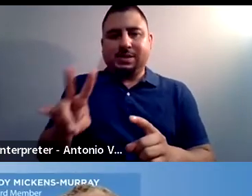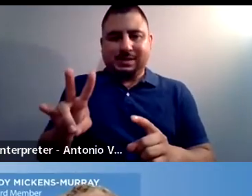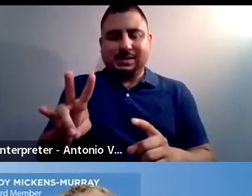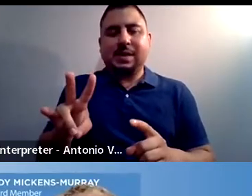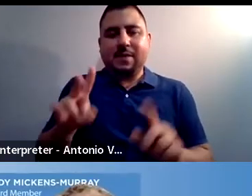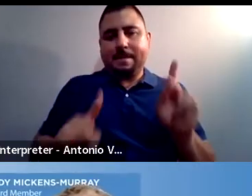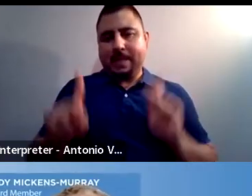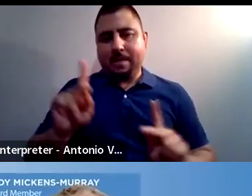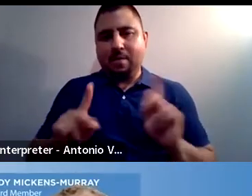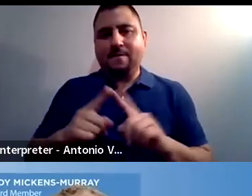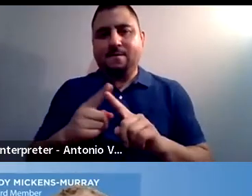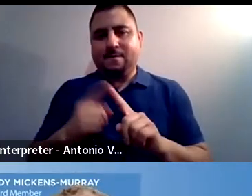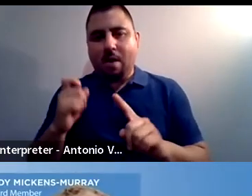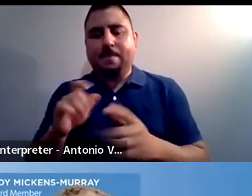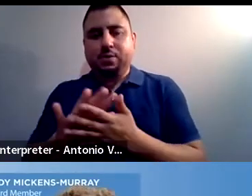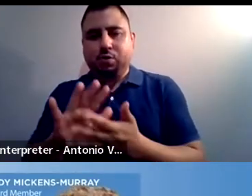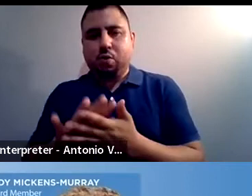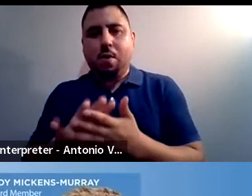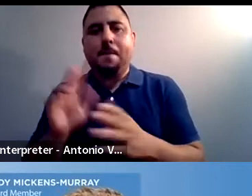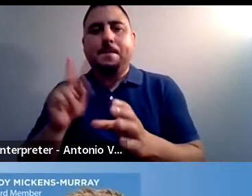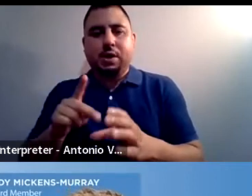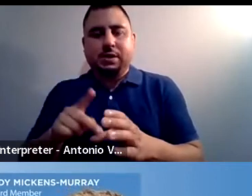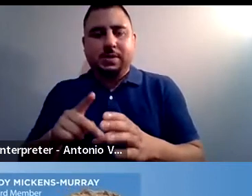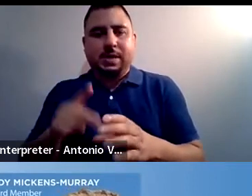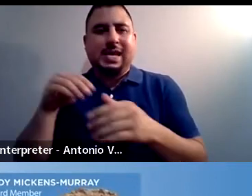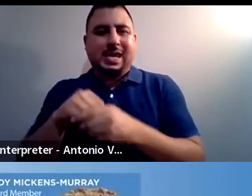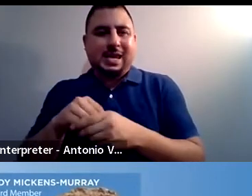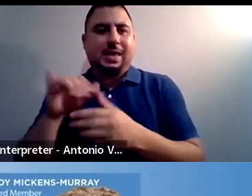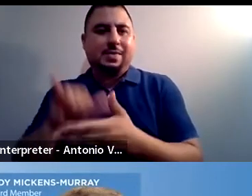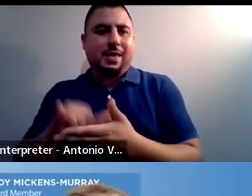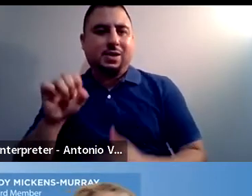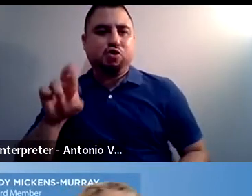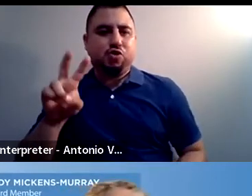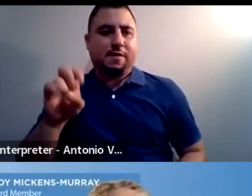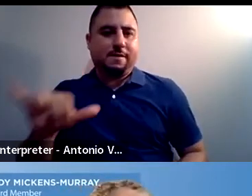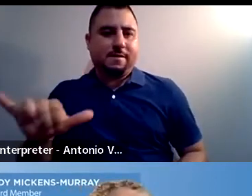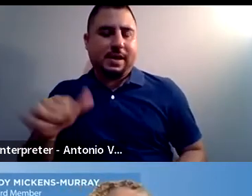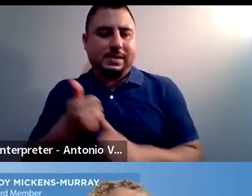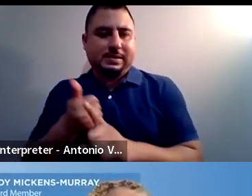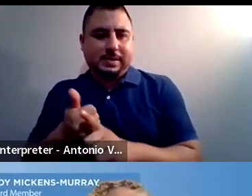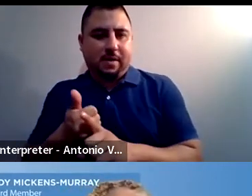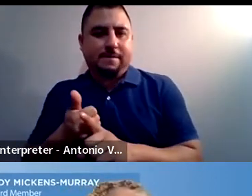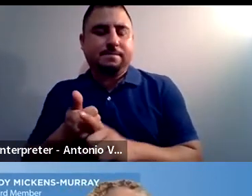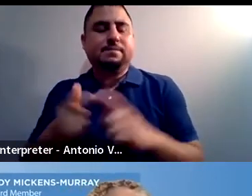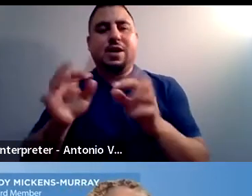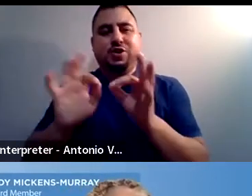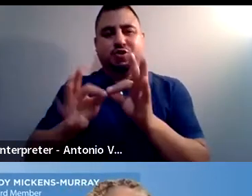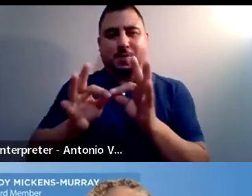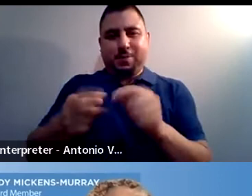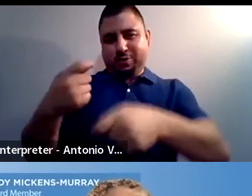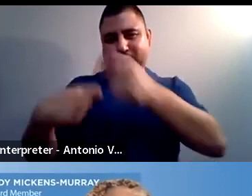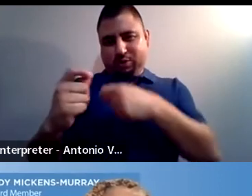37 people from the school participated in that survey itself?